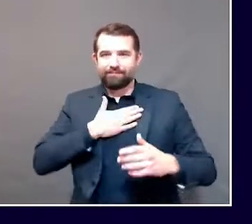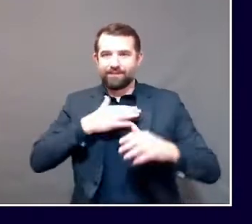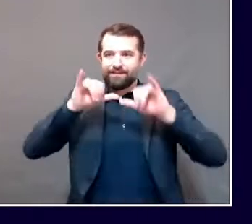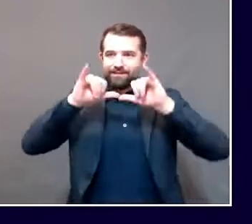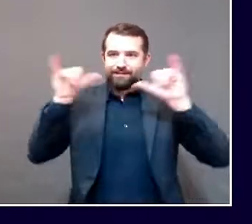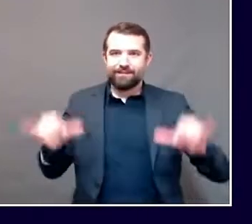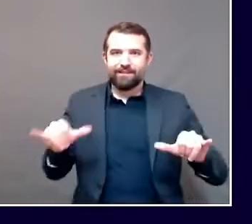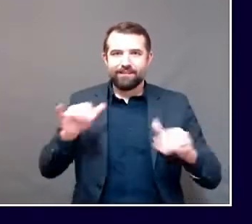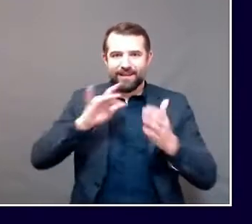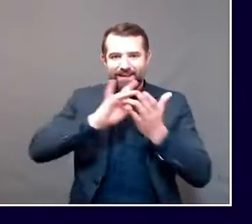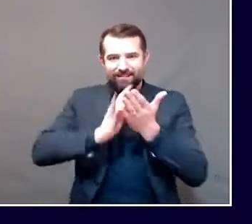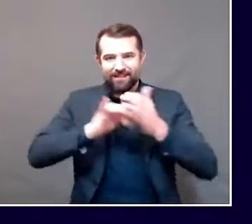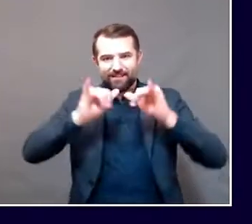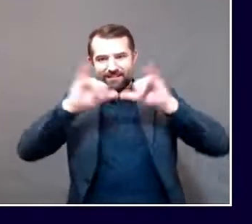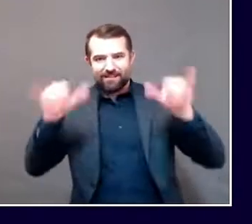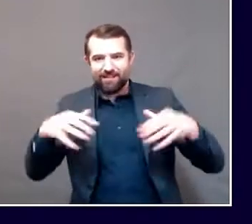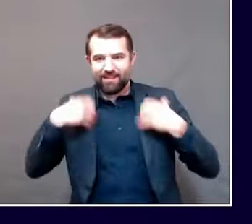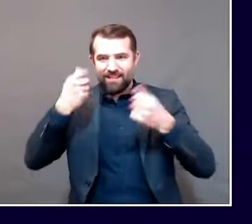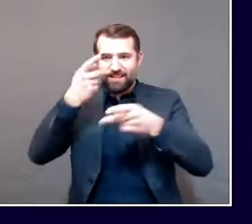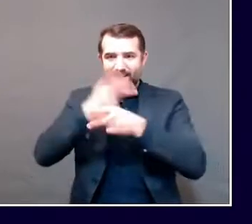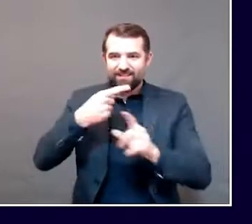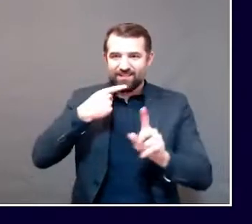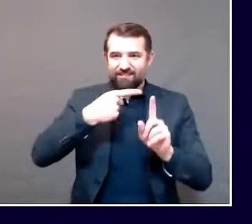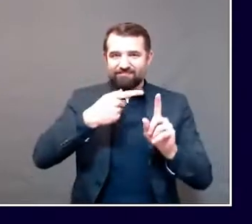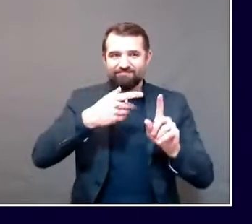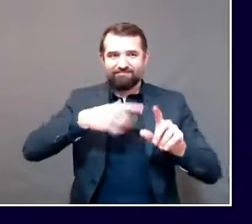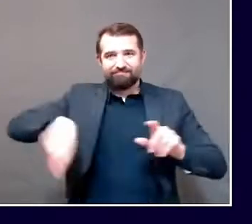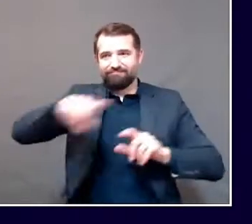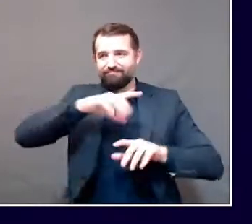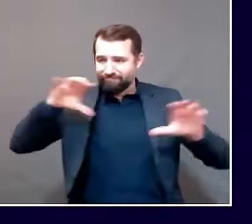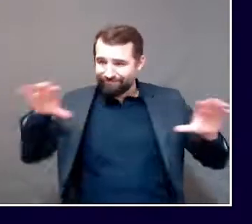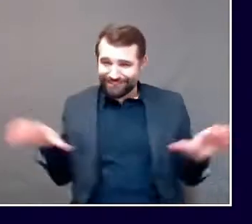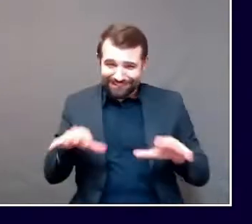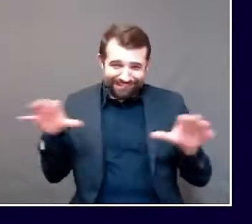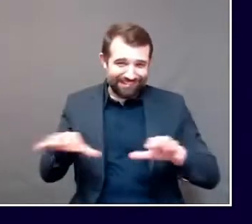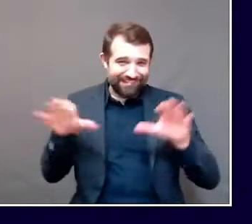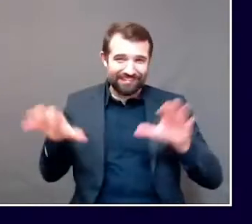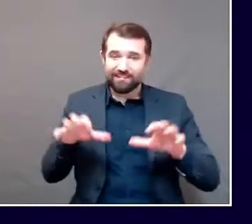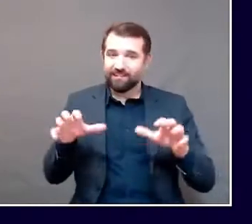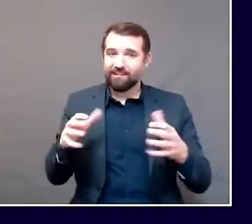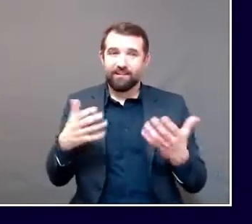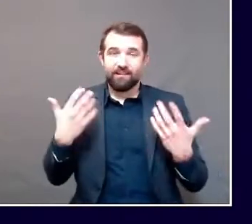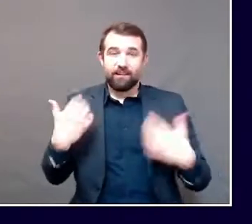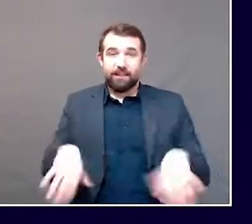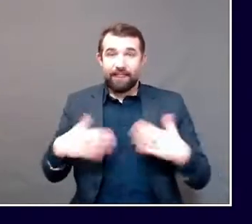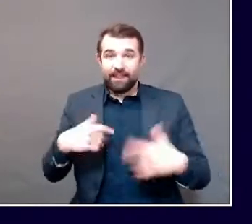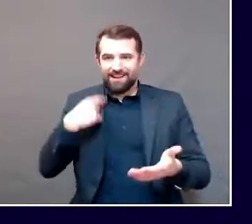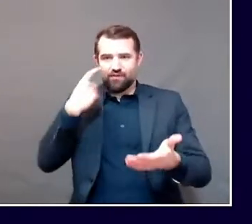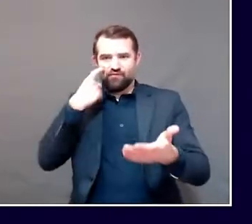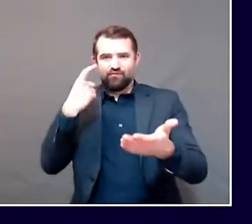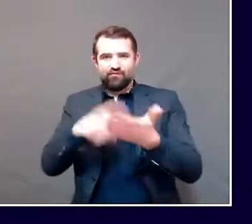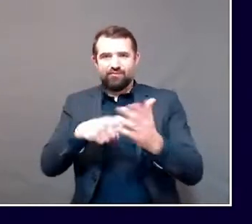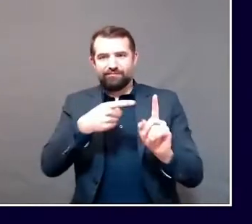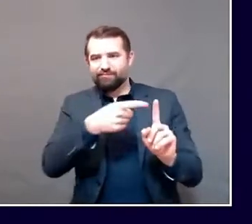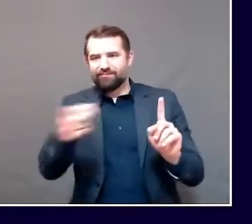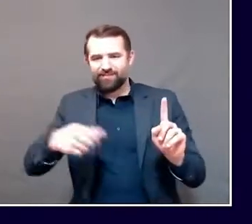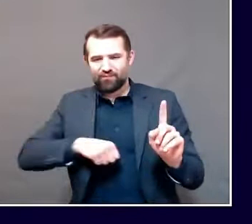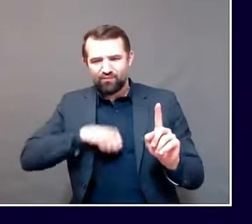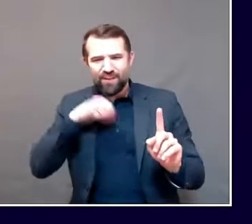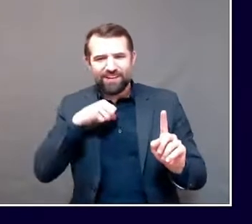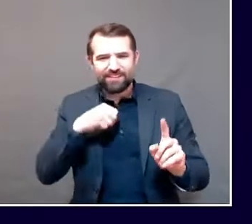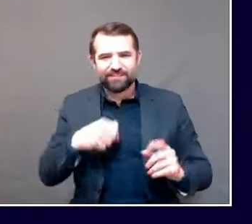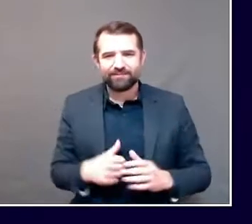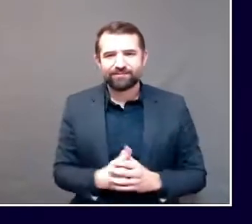also proud of the uptake rates that we've seen across healthcare providers across the state. My goal from here is to build on